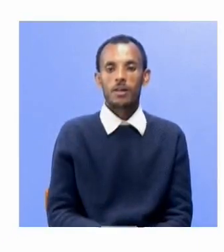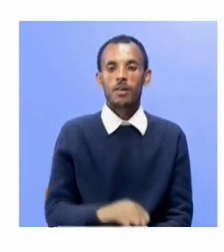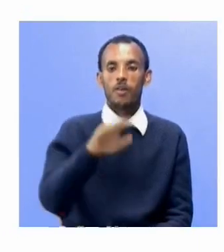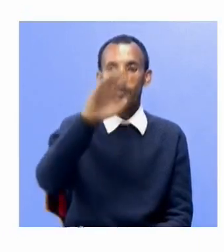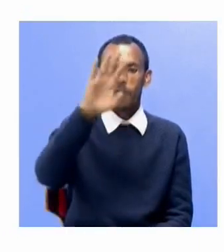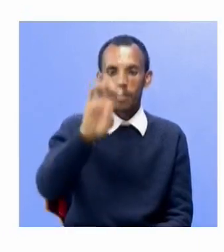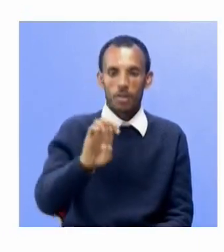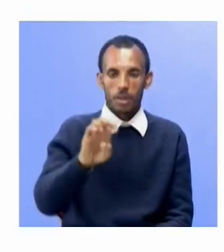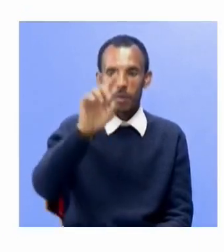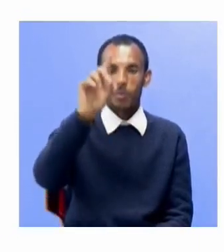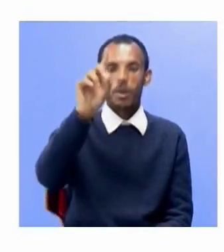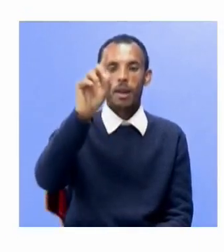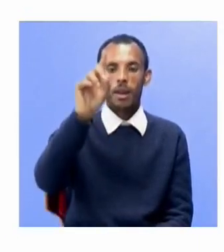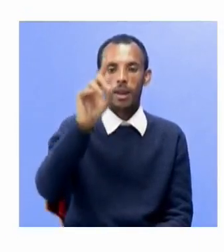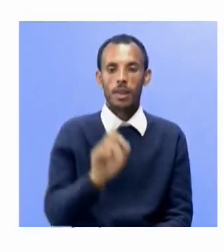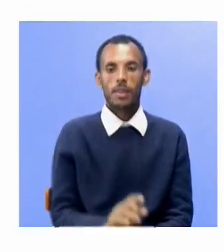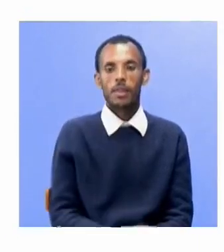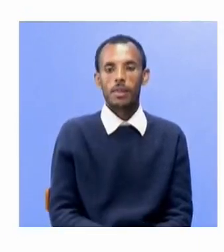41,